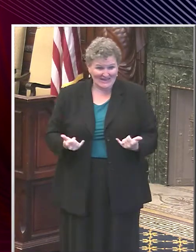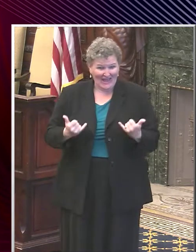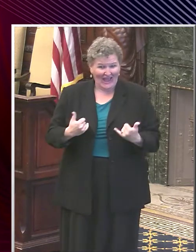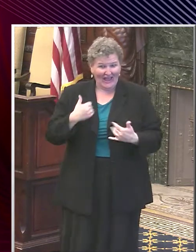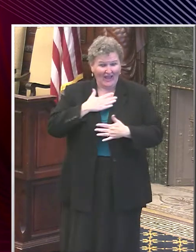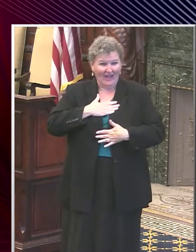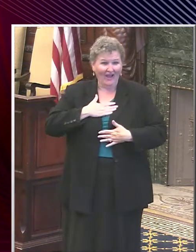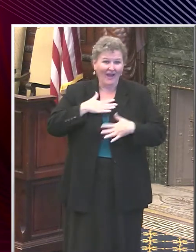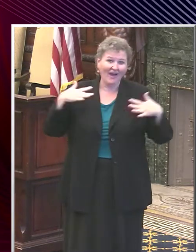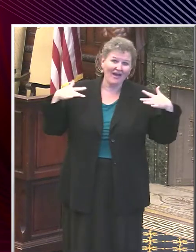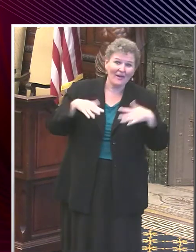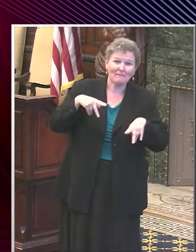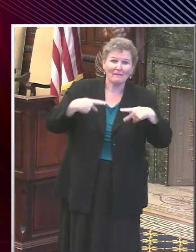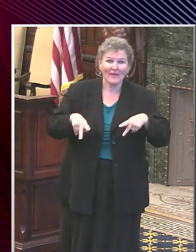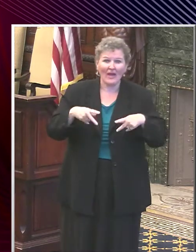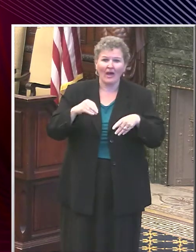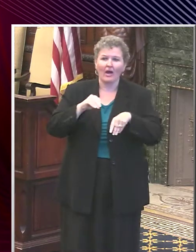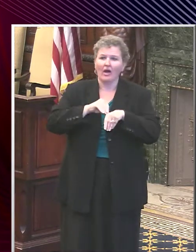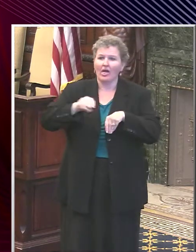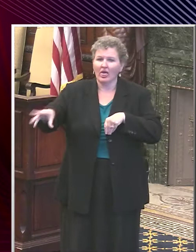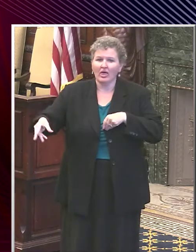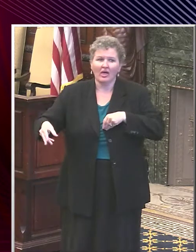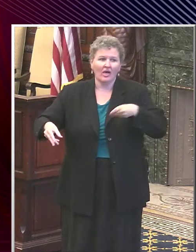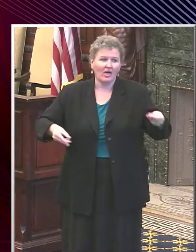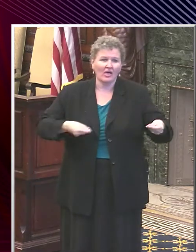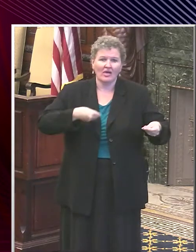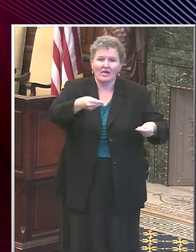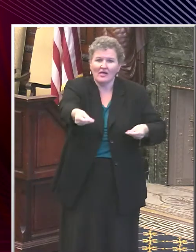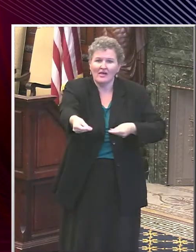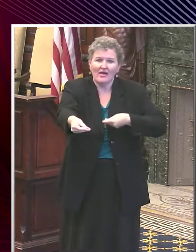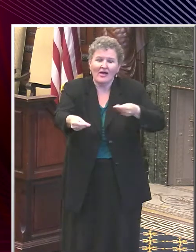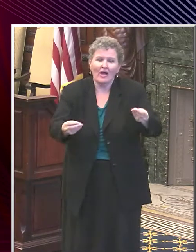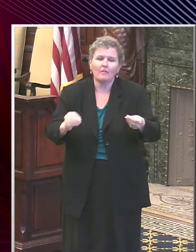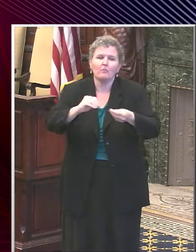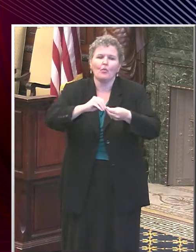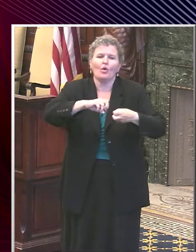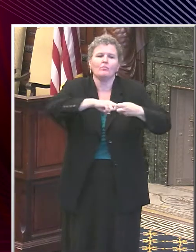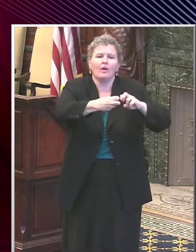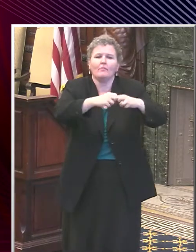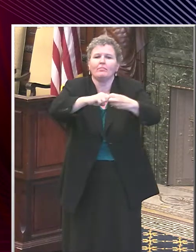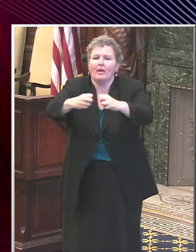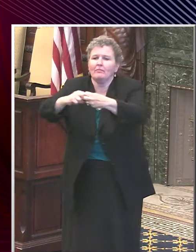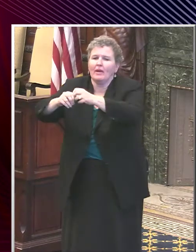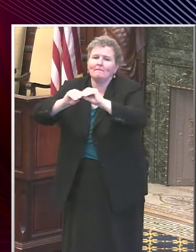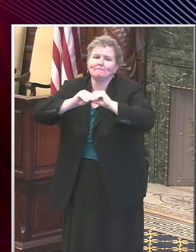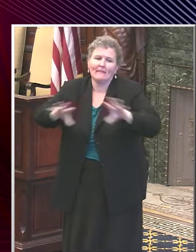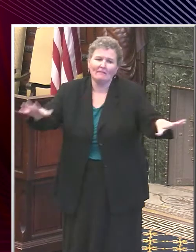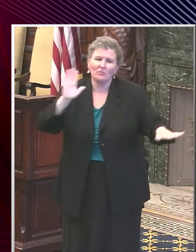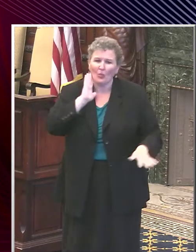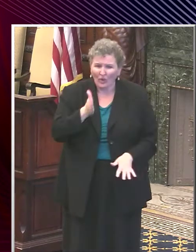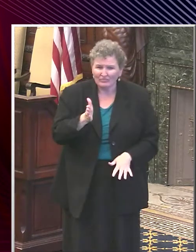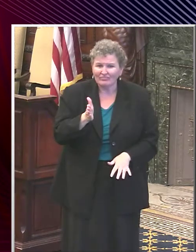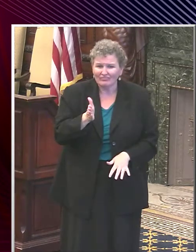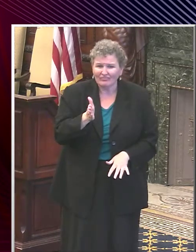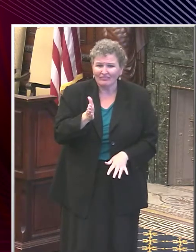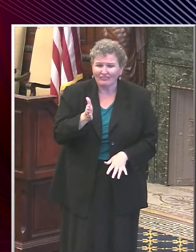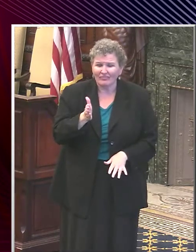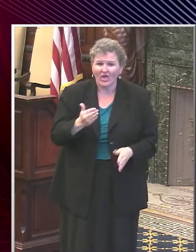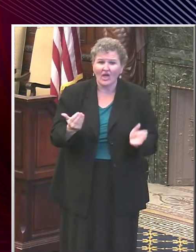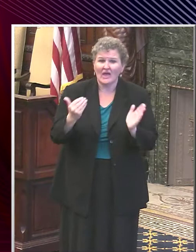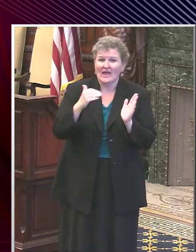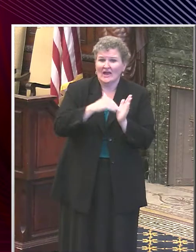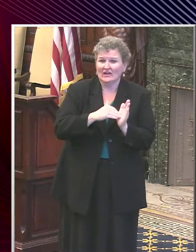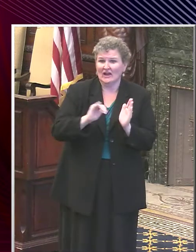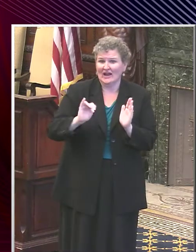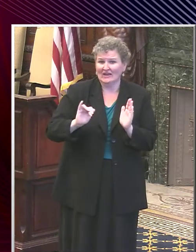way outweigh the difficulties any of us would face if we or our loved ones contracted the virus. Not only that, but the more